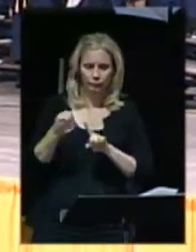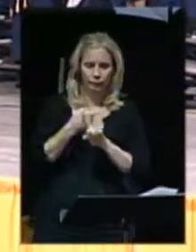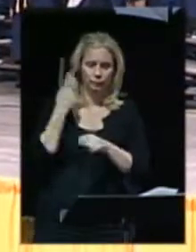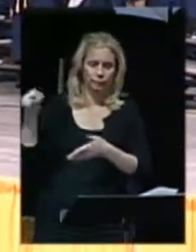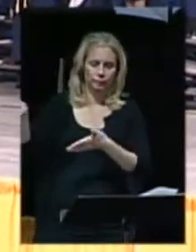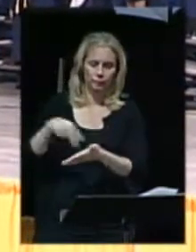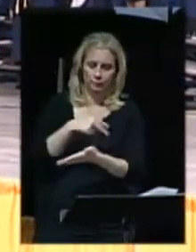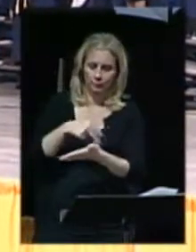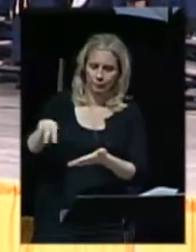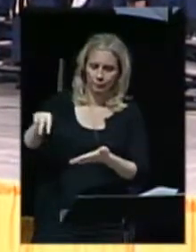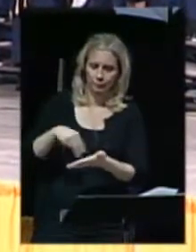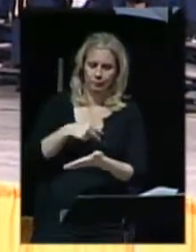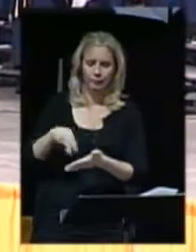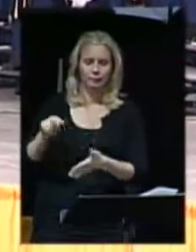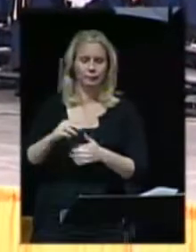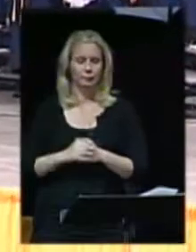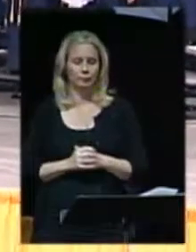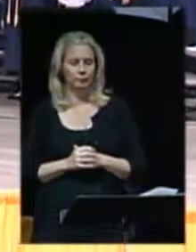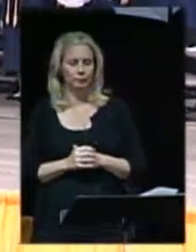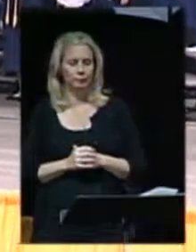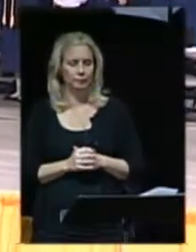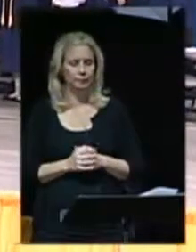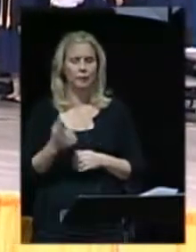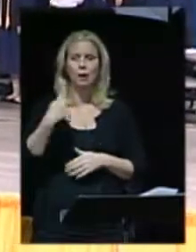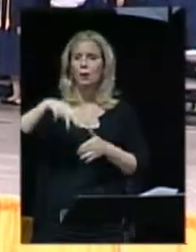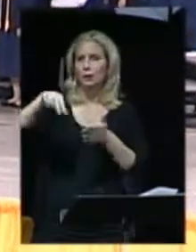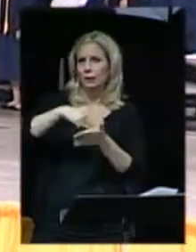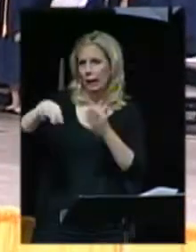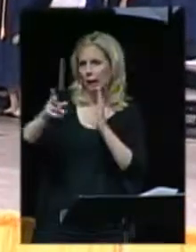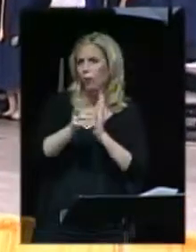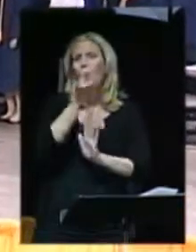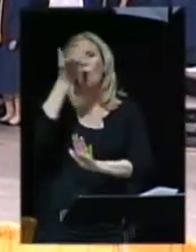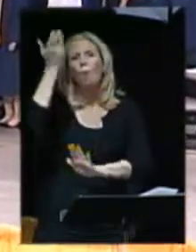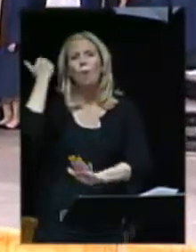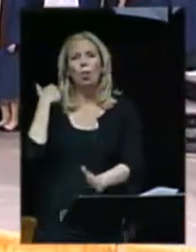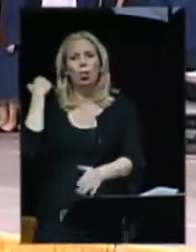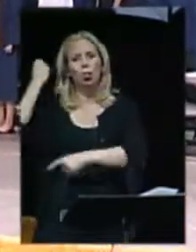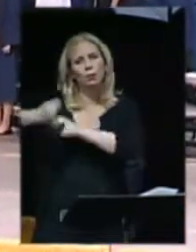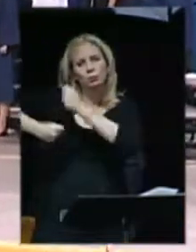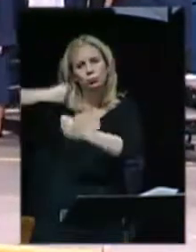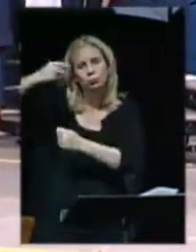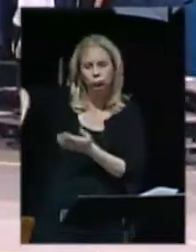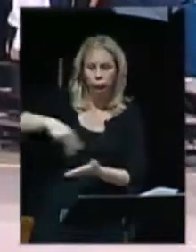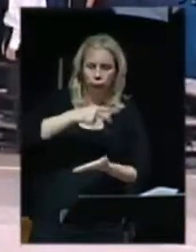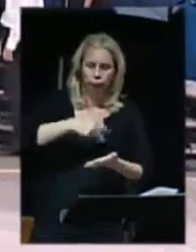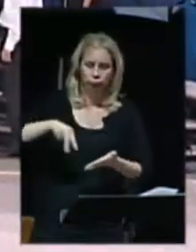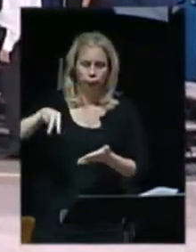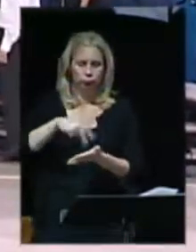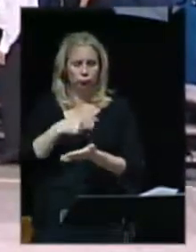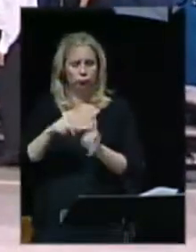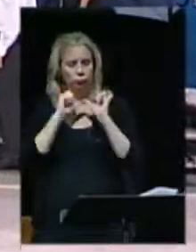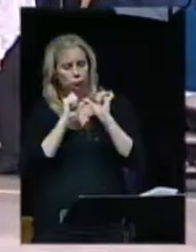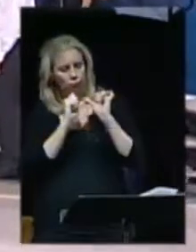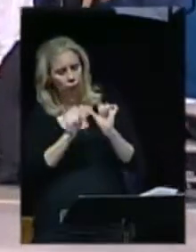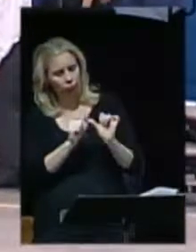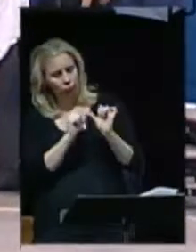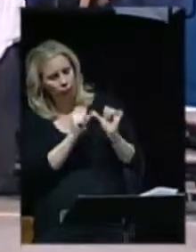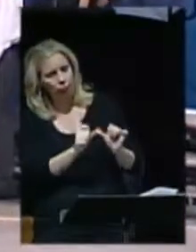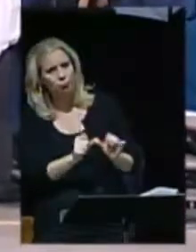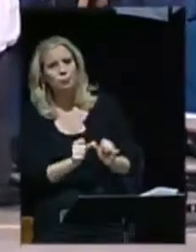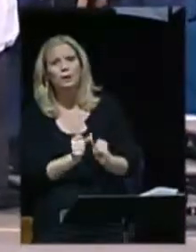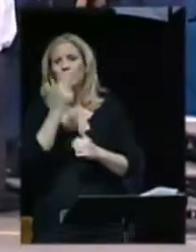clatter. We'll dance. Monteris will drink manzanilla, montero, for wine when it runs